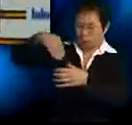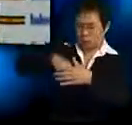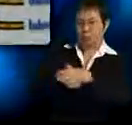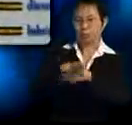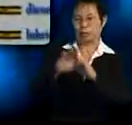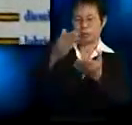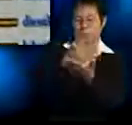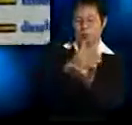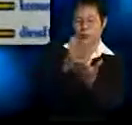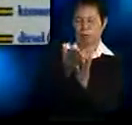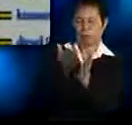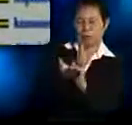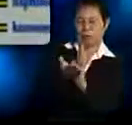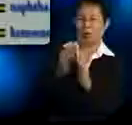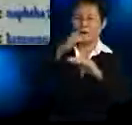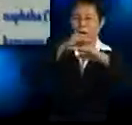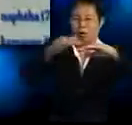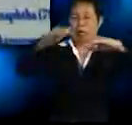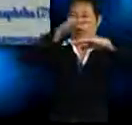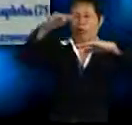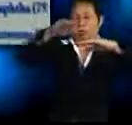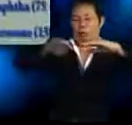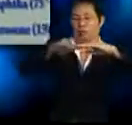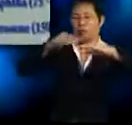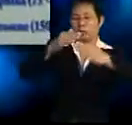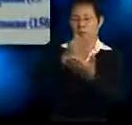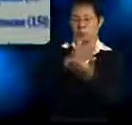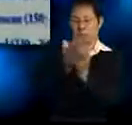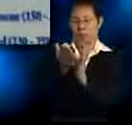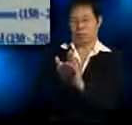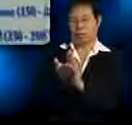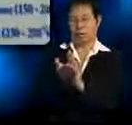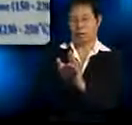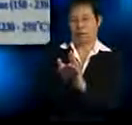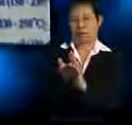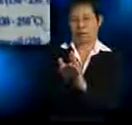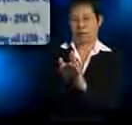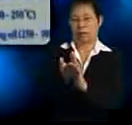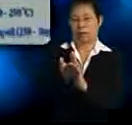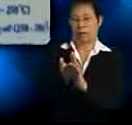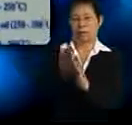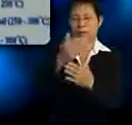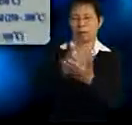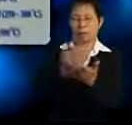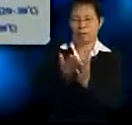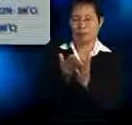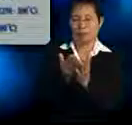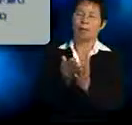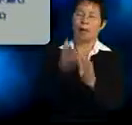a fractionating column which separates, cools and condenses the petroleum fractions.